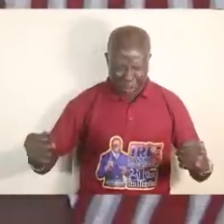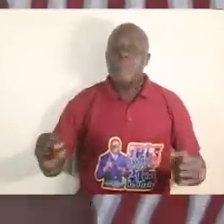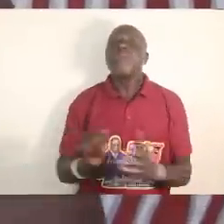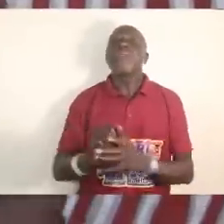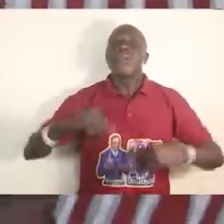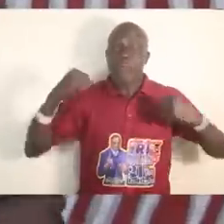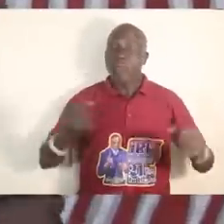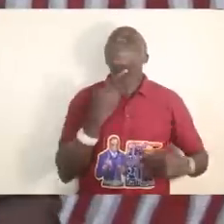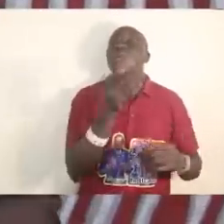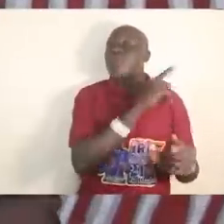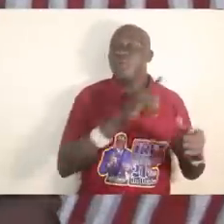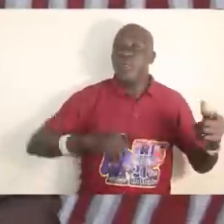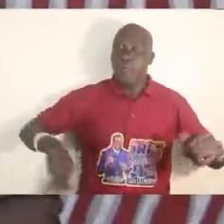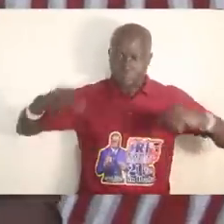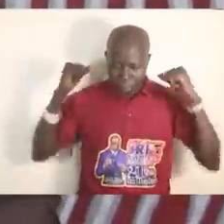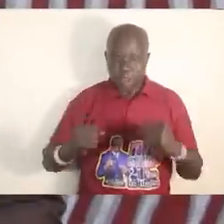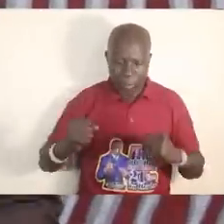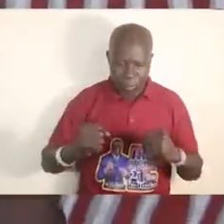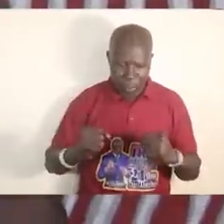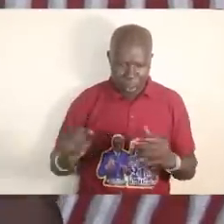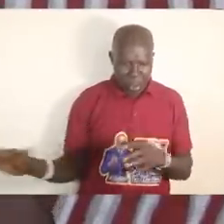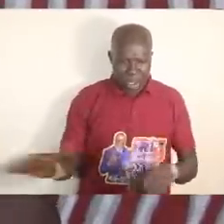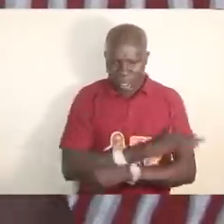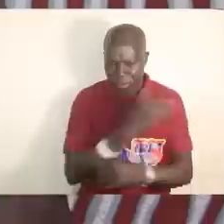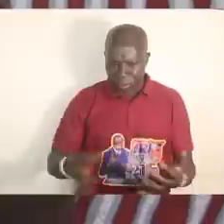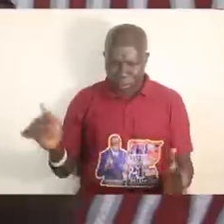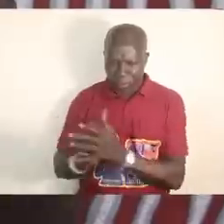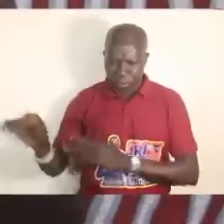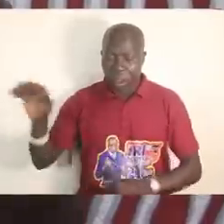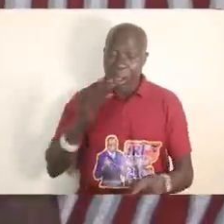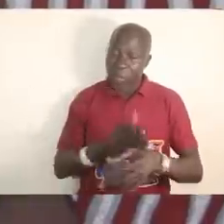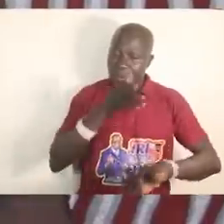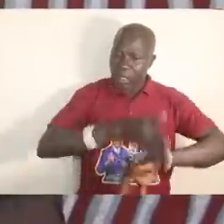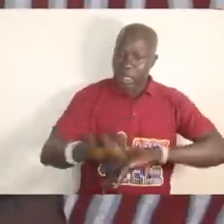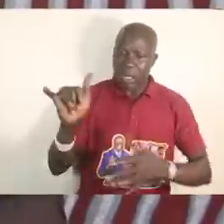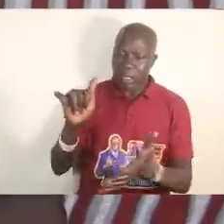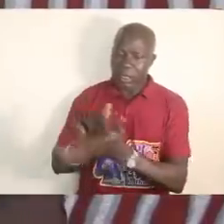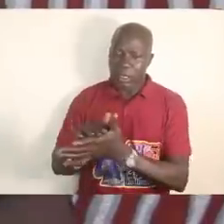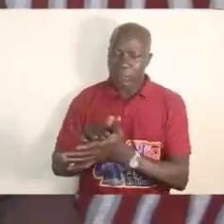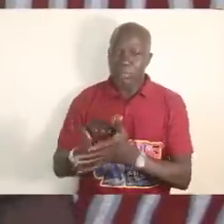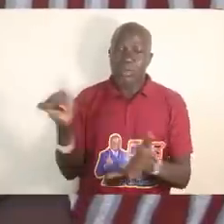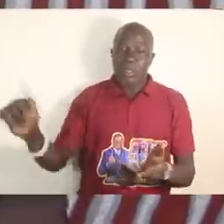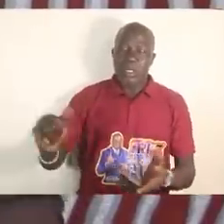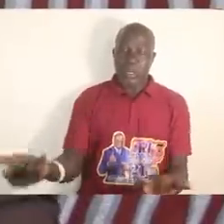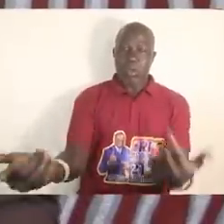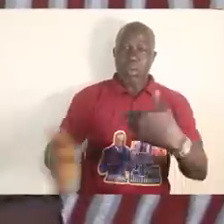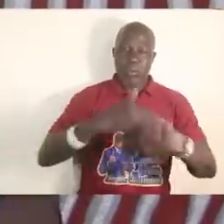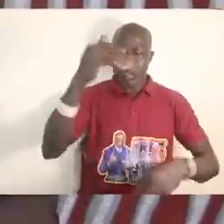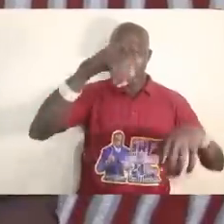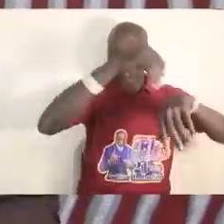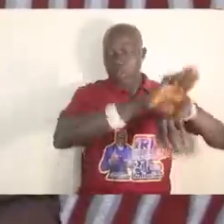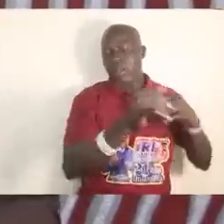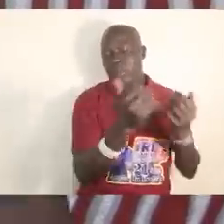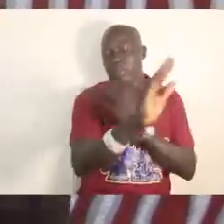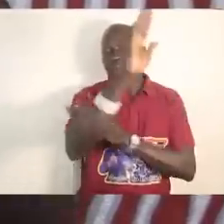Ohun Oluwa nega. The voice of God is powerful. O de ni agbara. And it's so strong. Lẹyin na. After them, what to pada let you know? They went